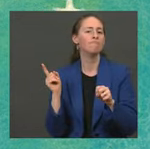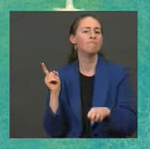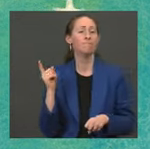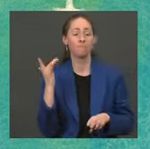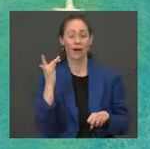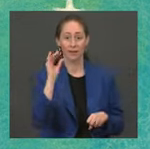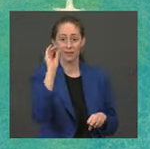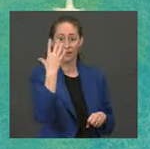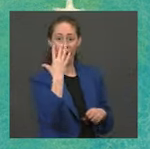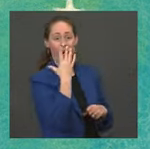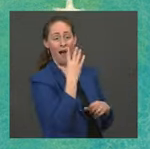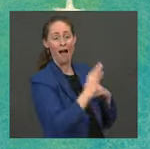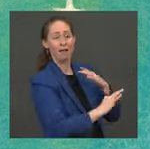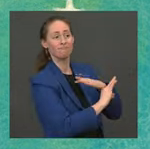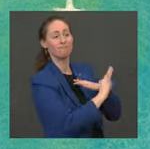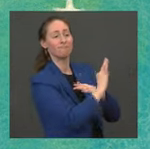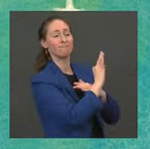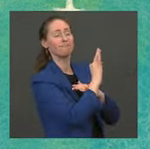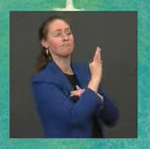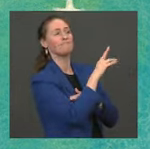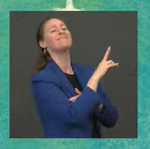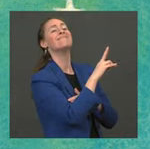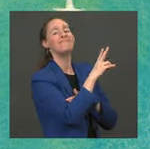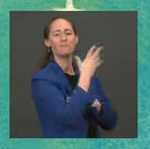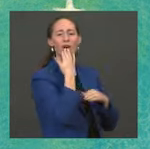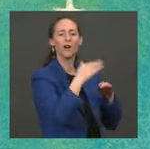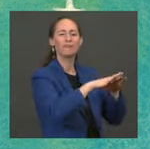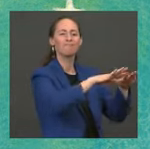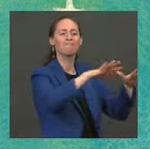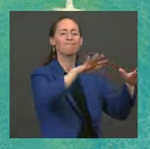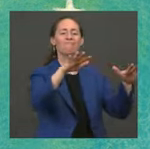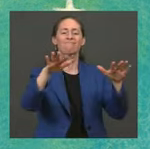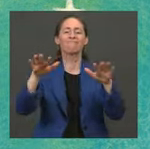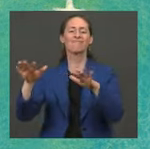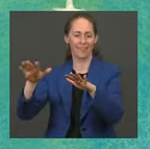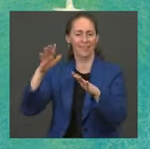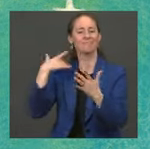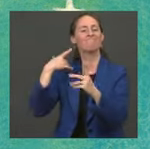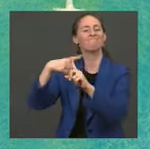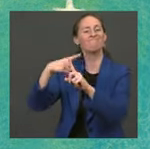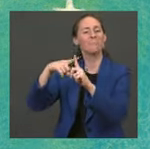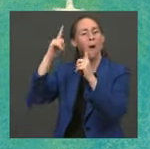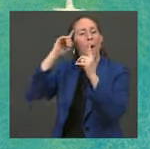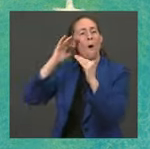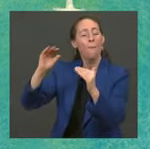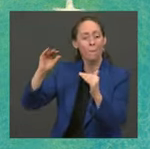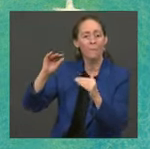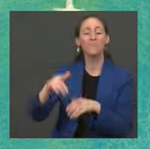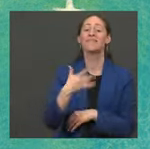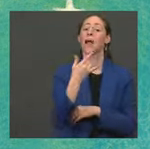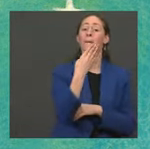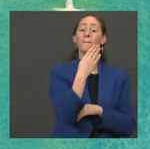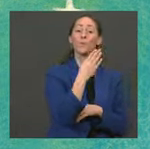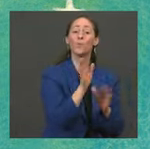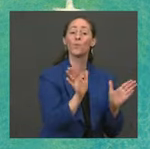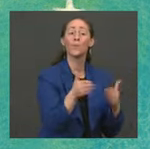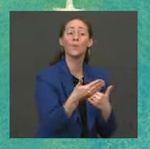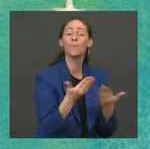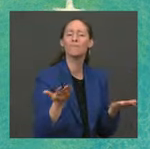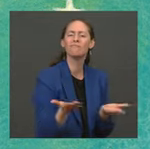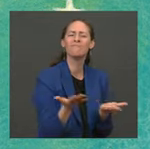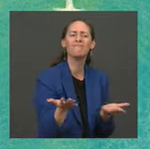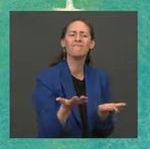it. In the blue room, where we just were taking the pictures, the peace doves adorn a Fraser